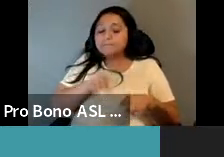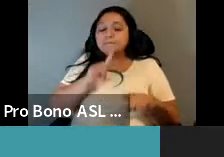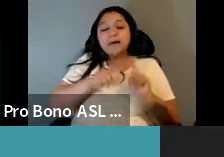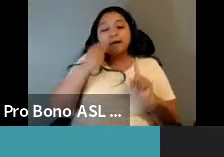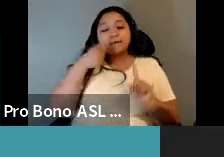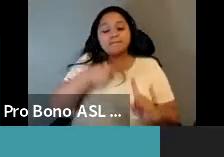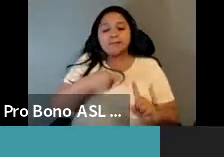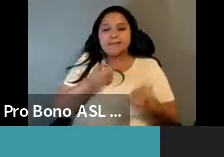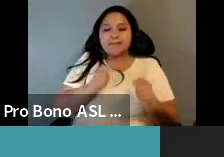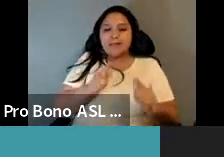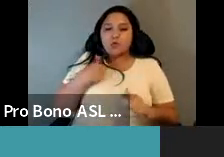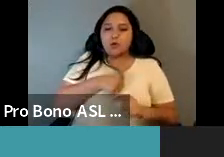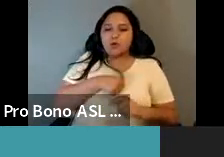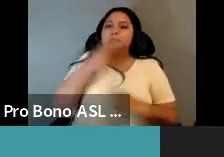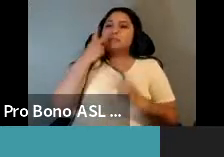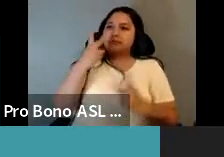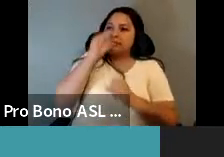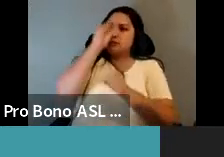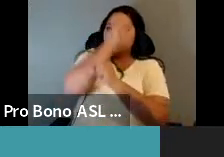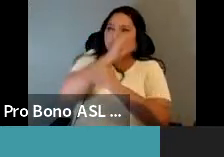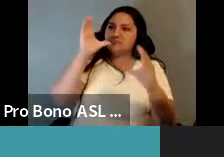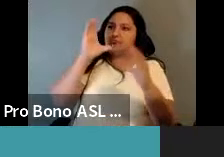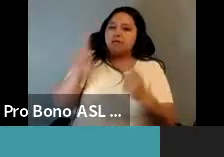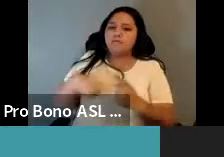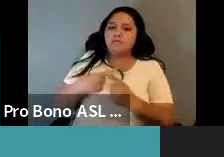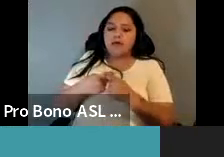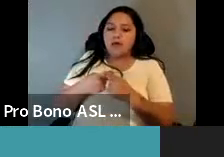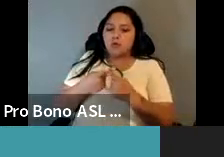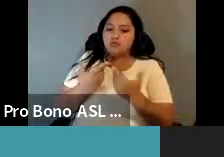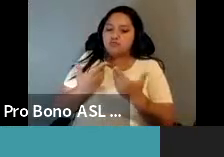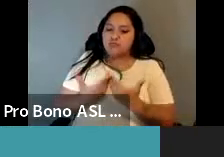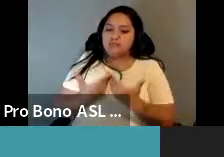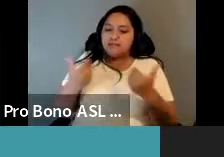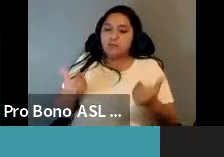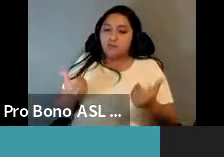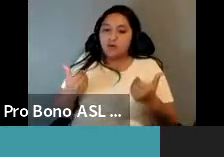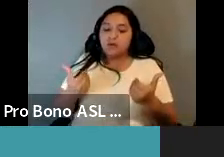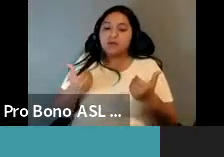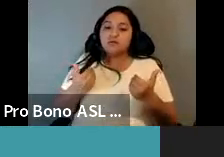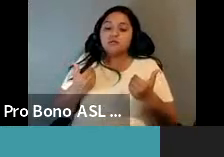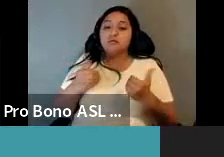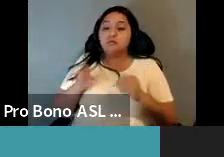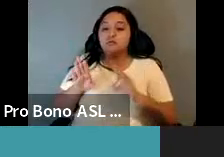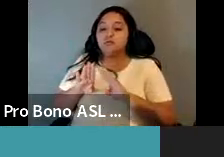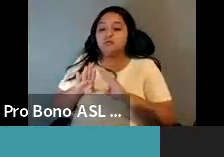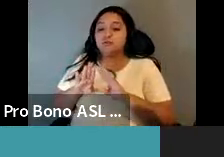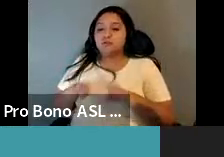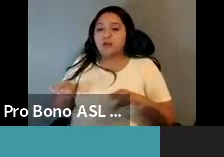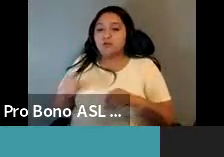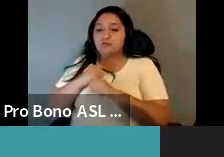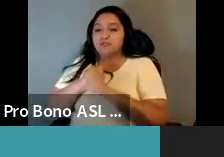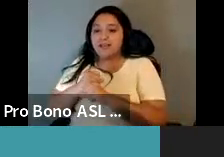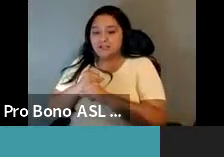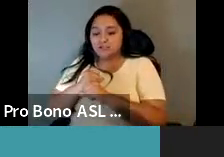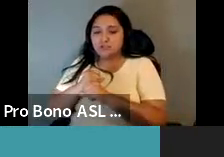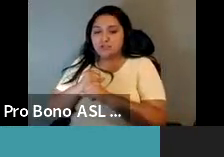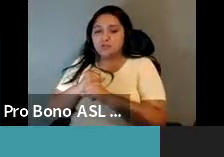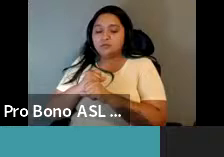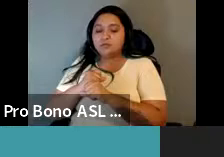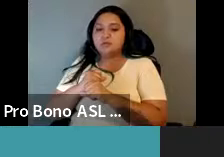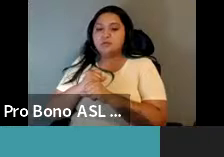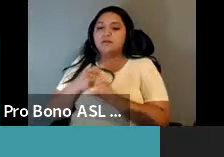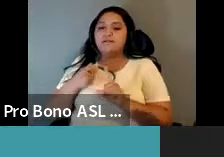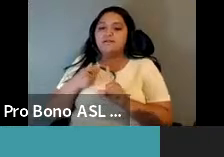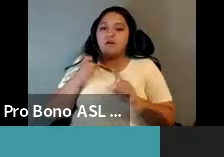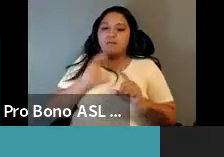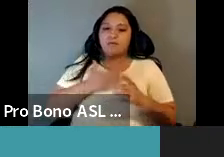many community members have been talking about in separating out child protection functions from the department and then thinking about how